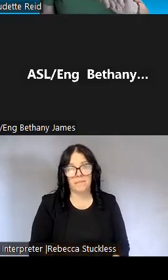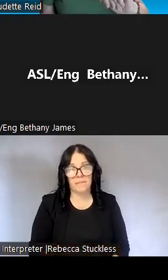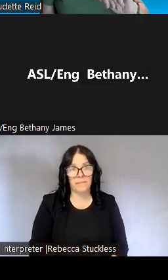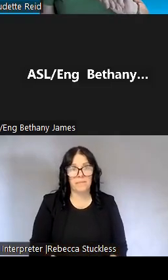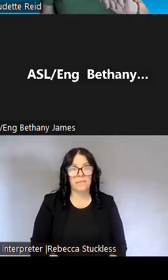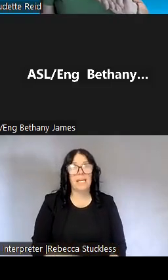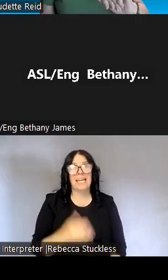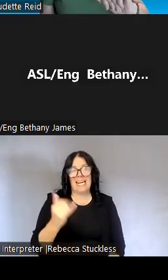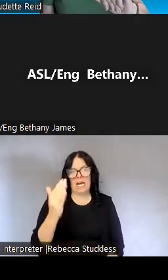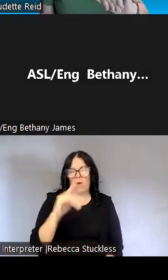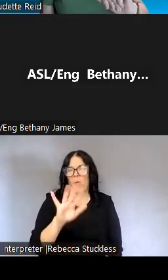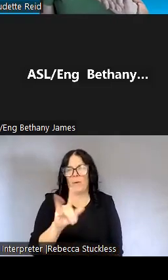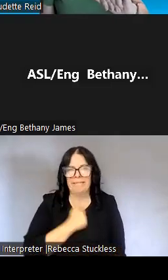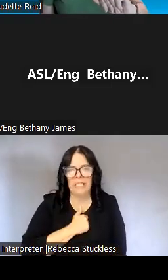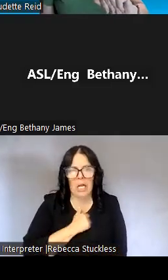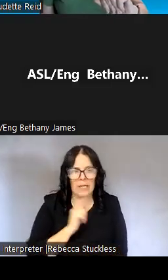oops, sorry.